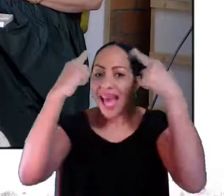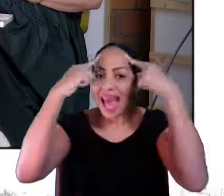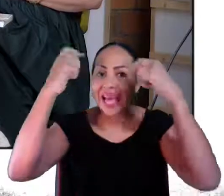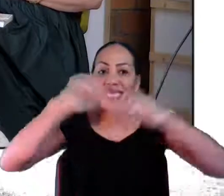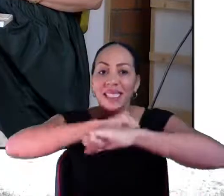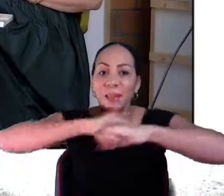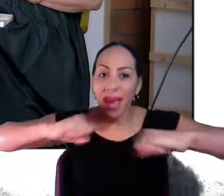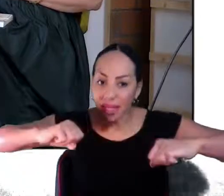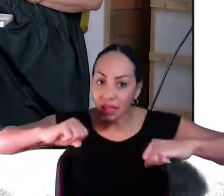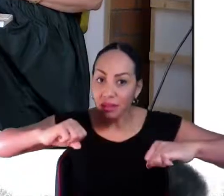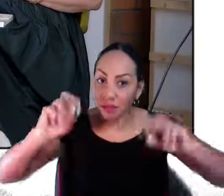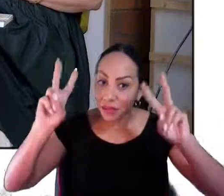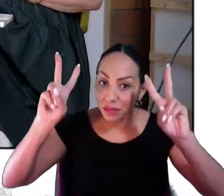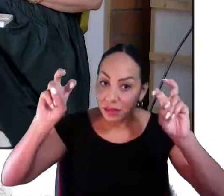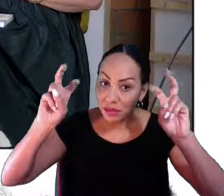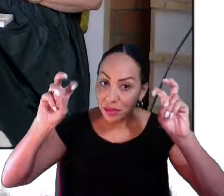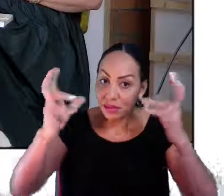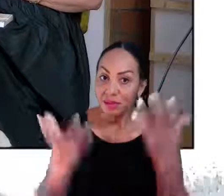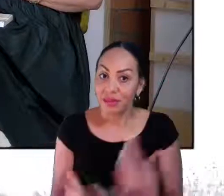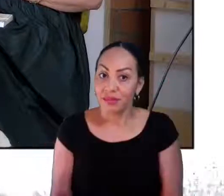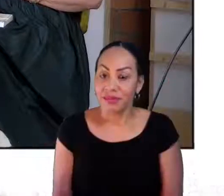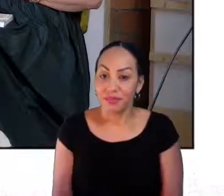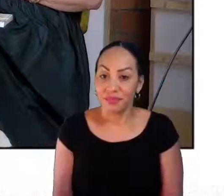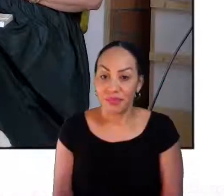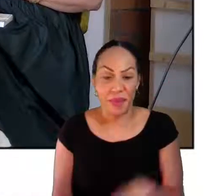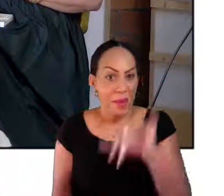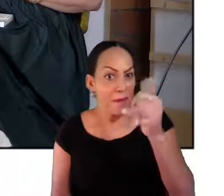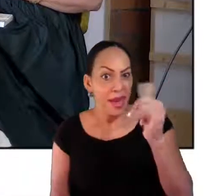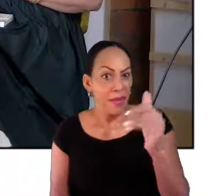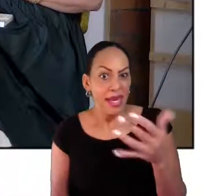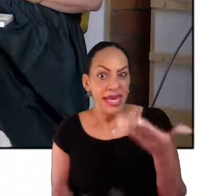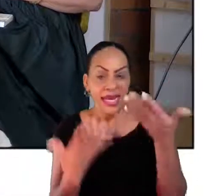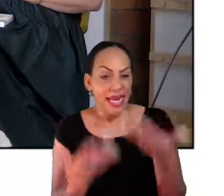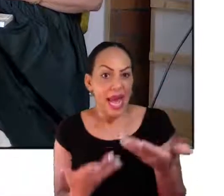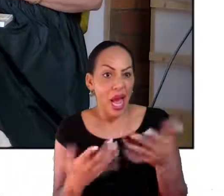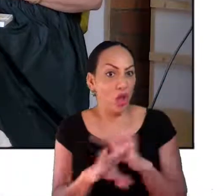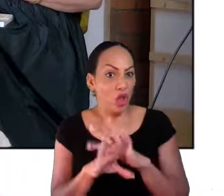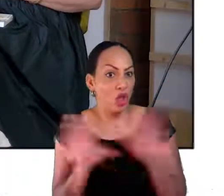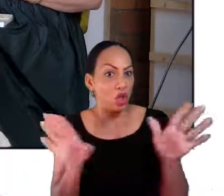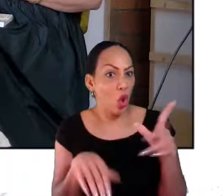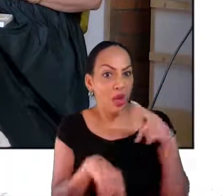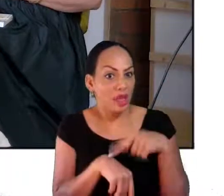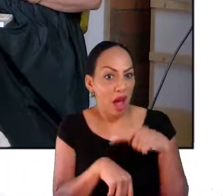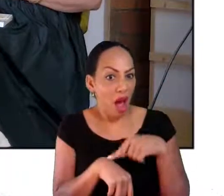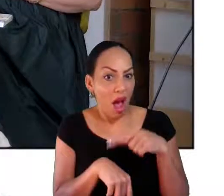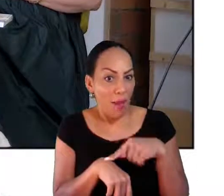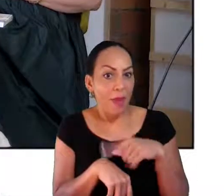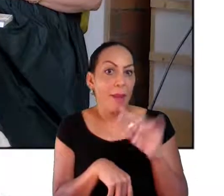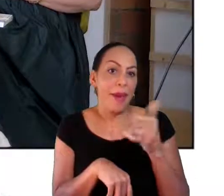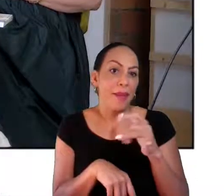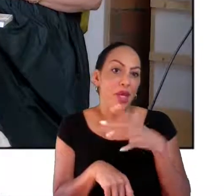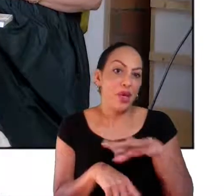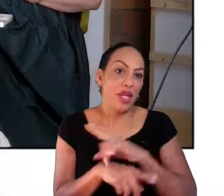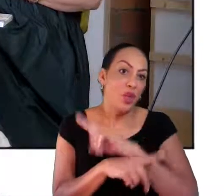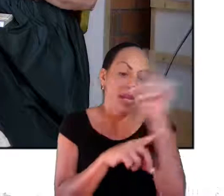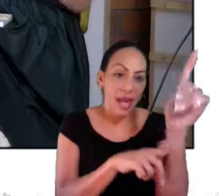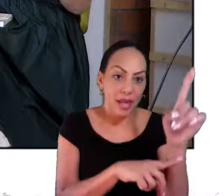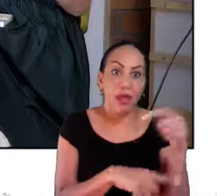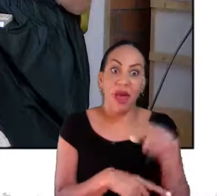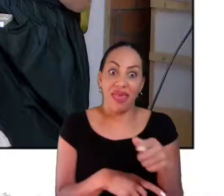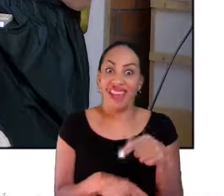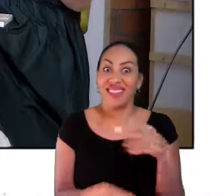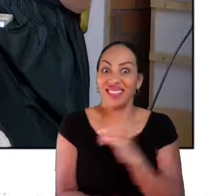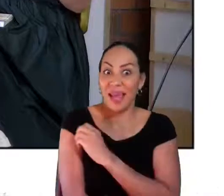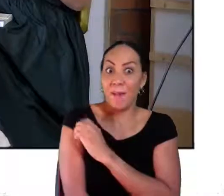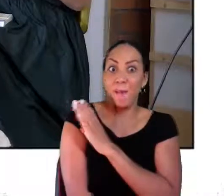actually, maybe now is not the time for what you're trying to do. And I think being able to be empowered to think about that in that kind of a way, I think is a really useful thing for people. And if